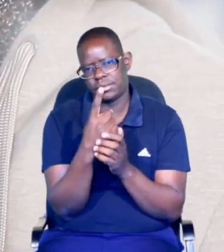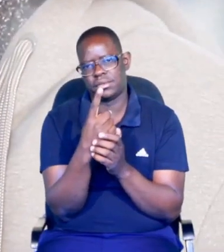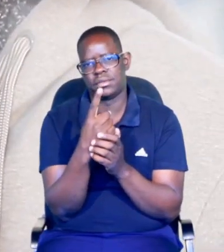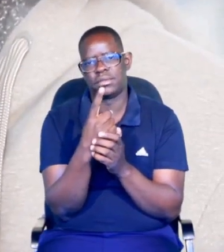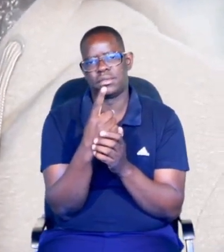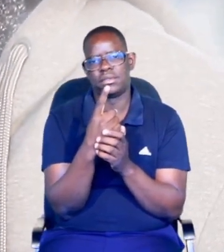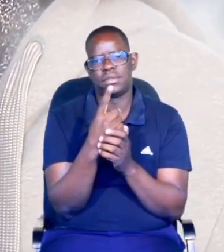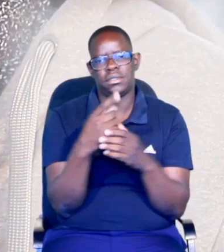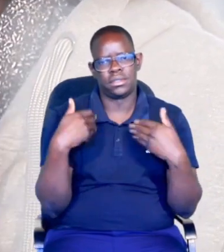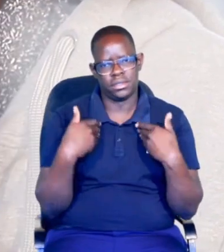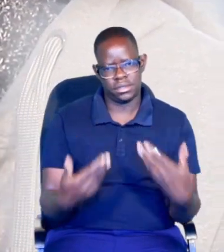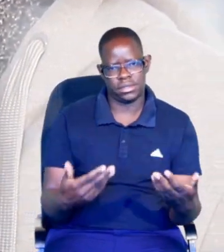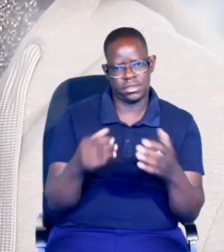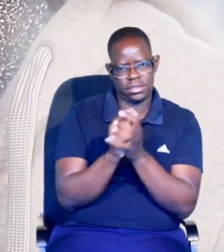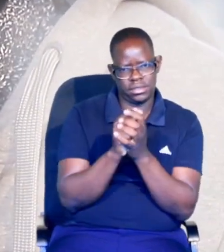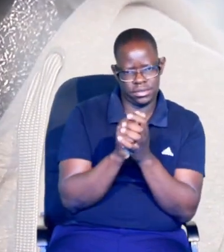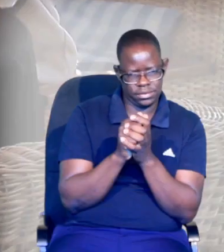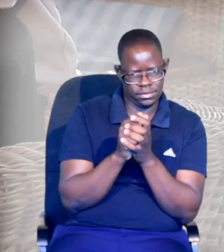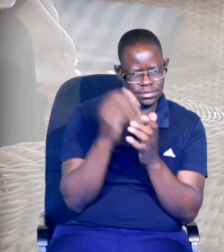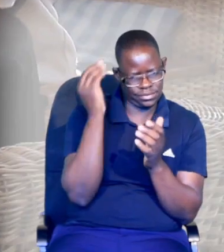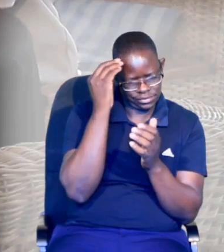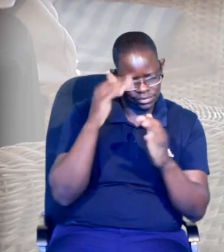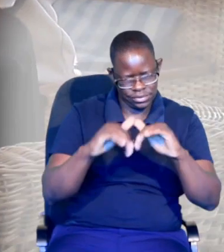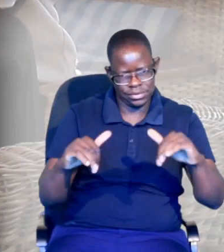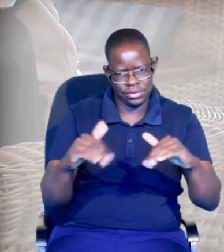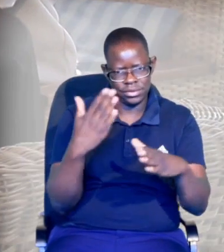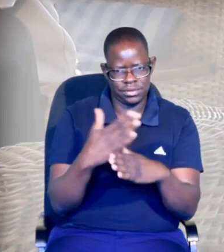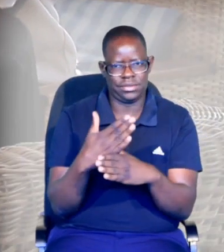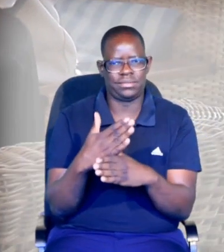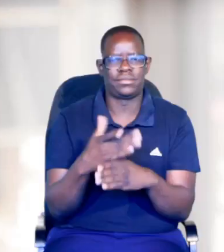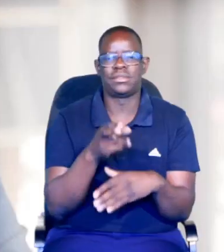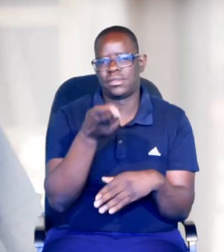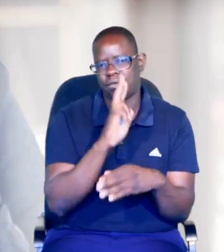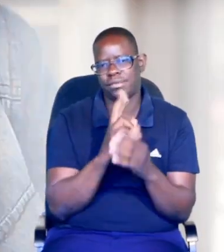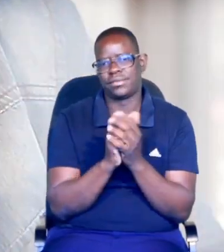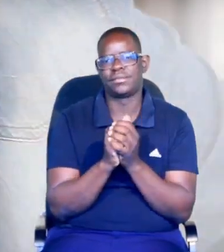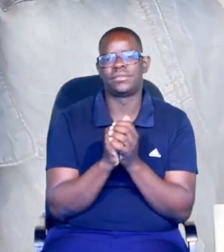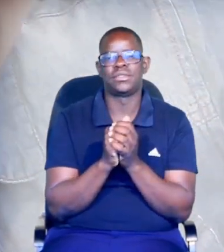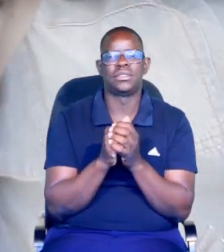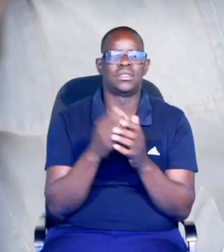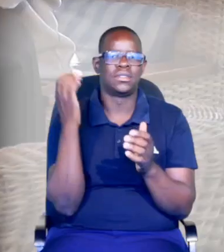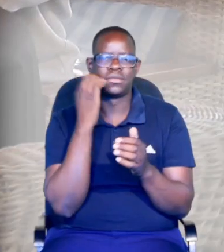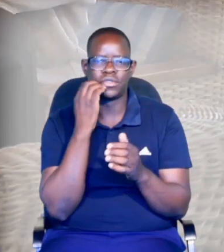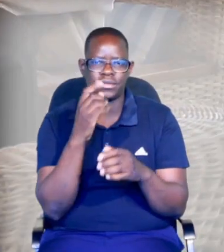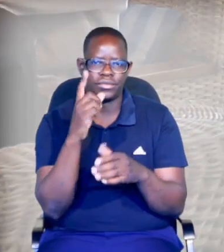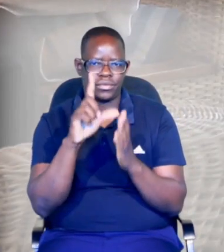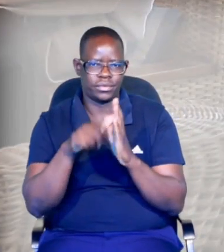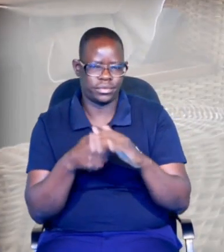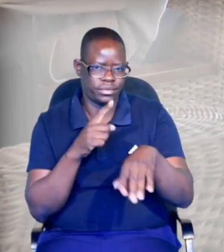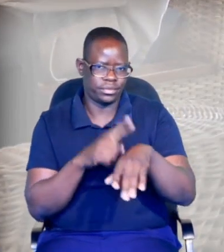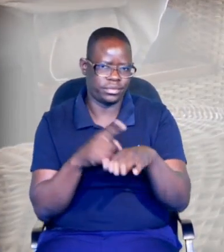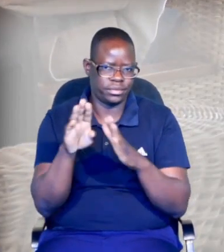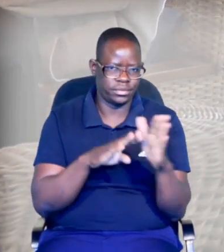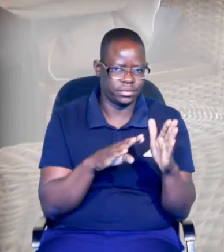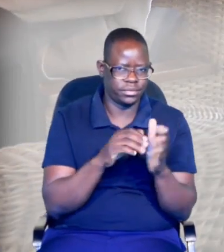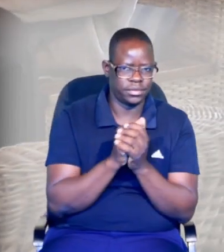Are you tired now? Do you still want to know division of labor? Well, tell me please. Please excuse me for a minute. I'll go pay our bill.